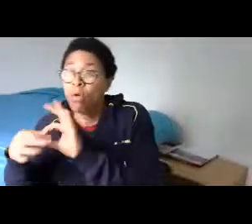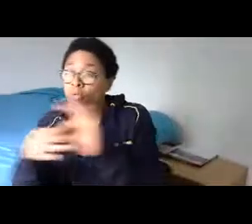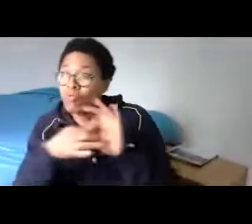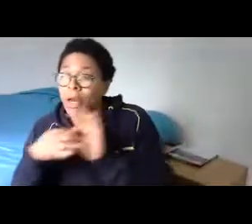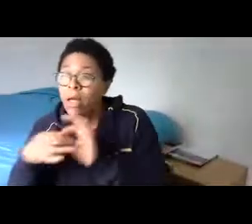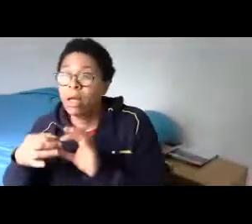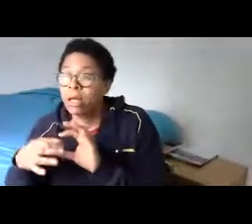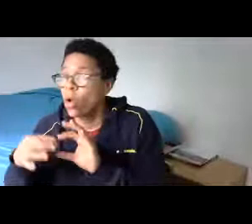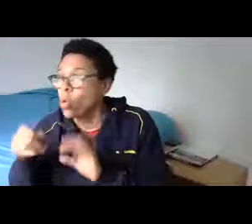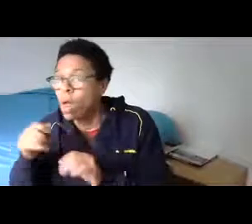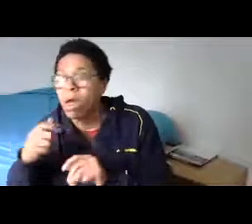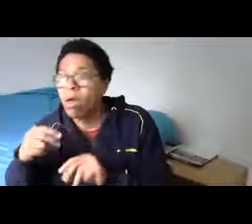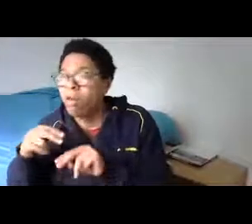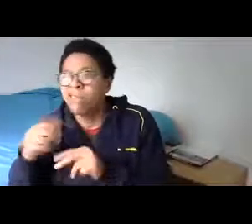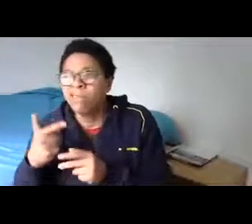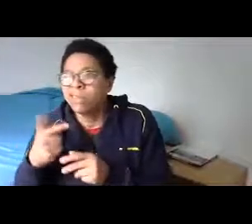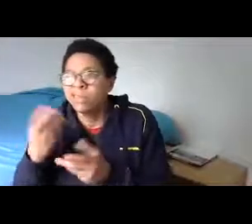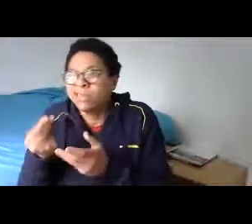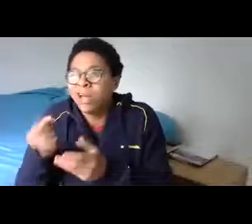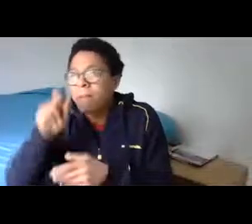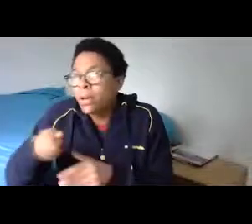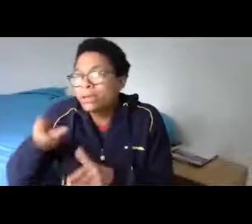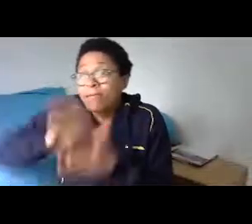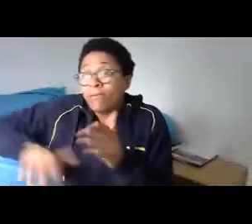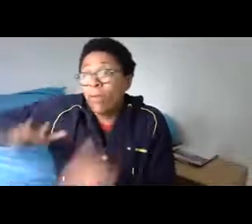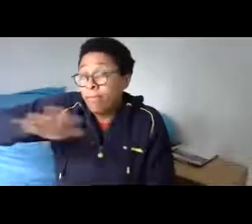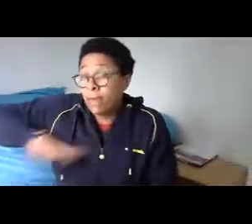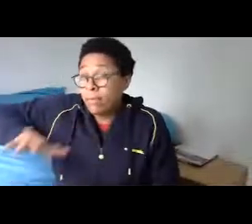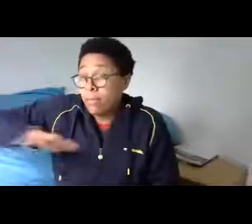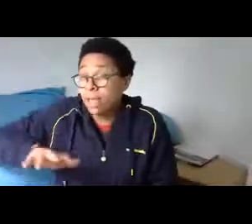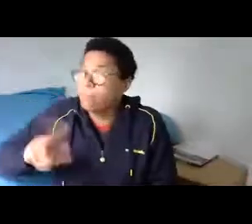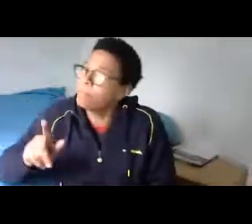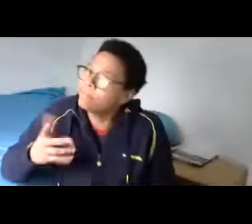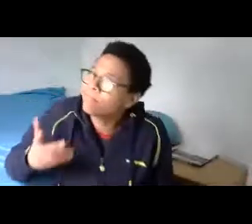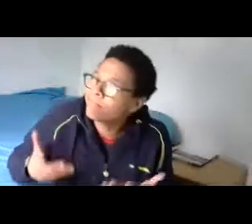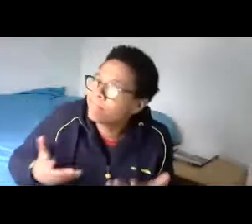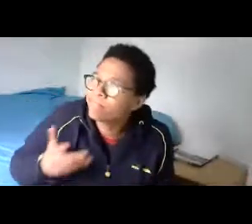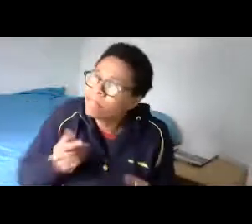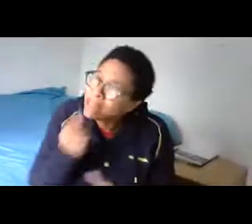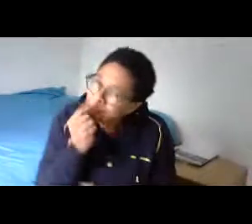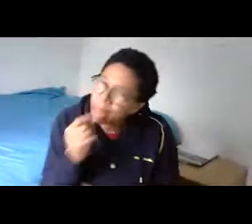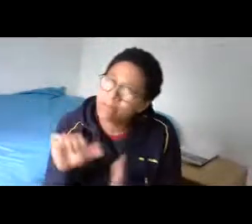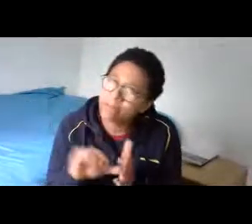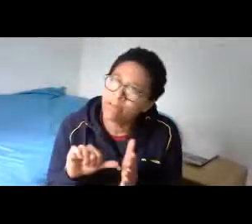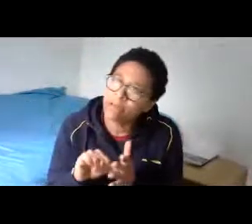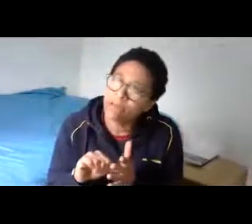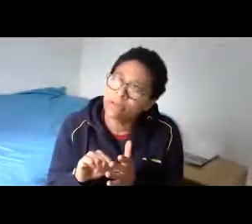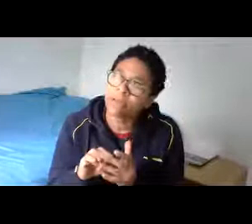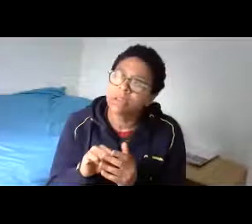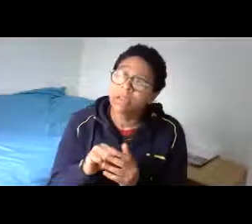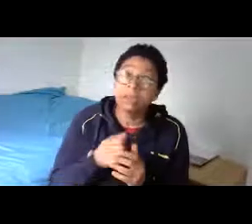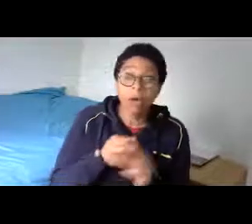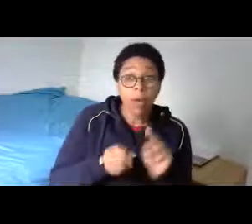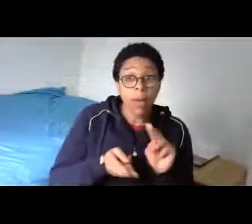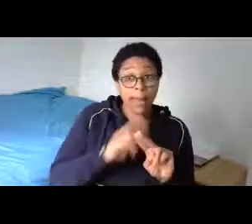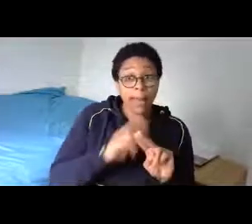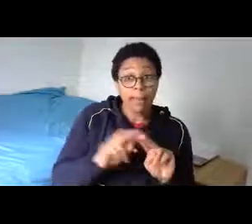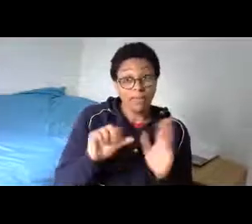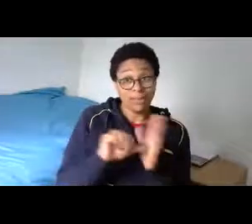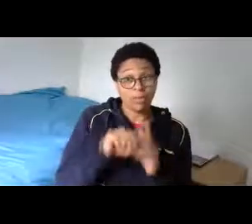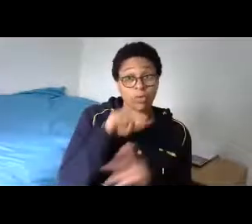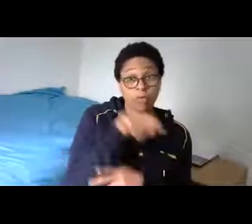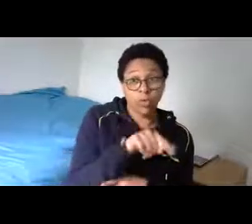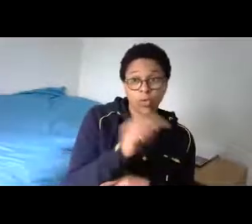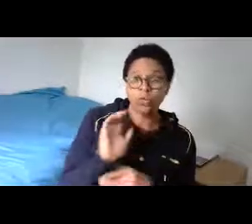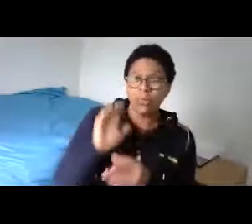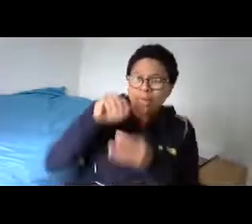Yeah, if you feel like it's difficult for you to engage with and take part in the process, and there's no one else to support you